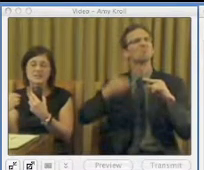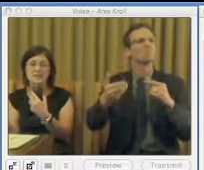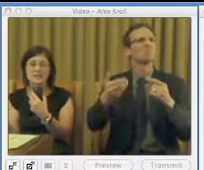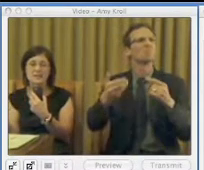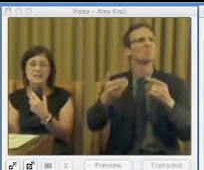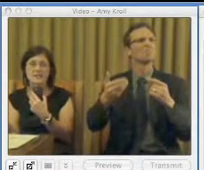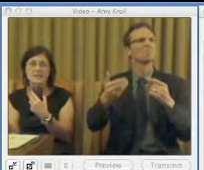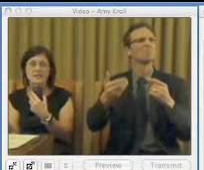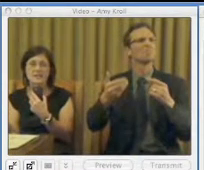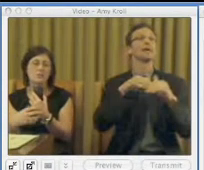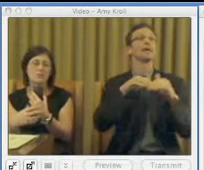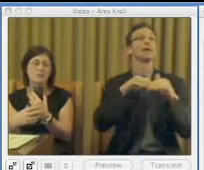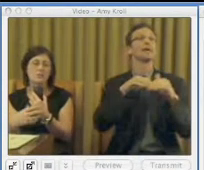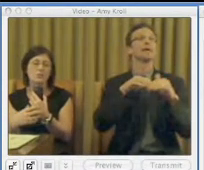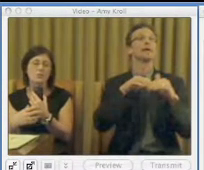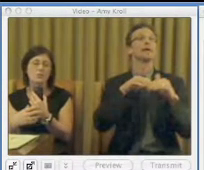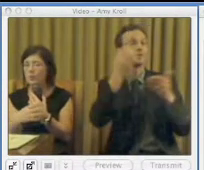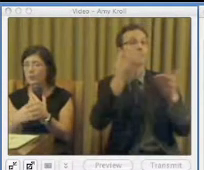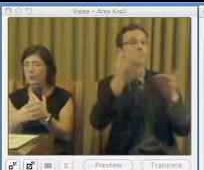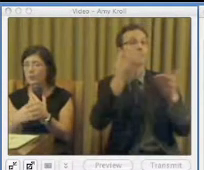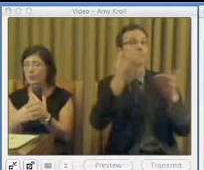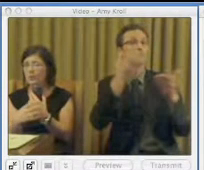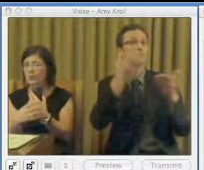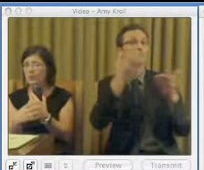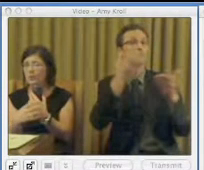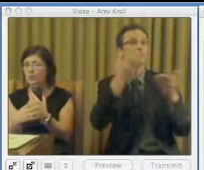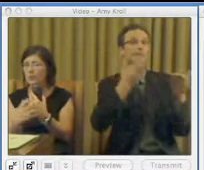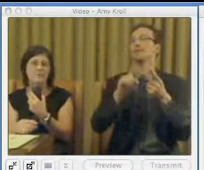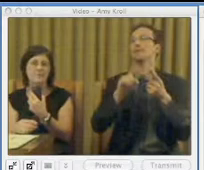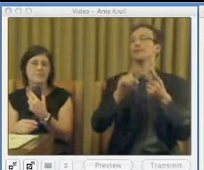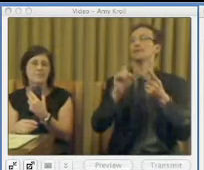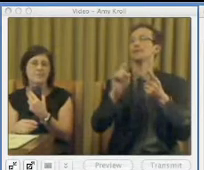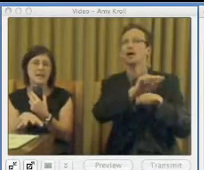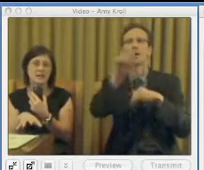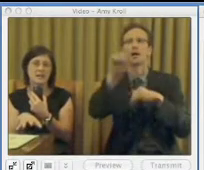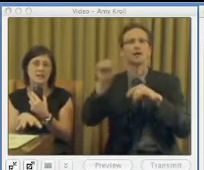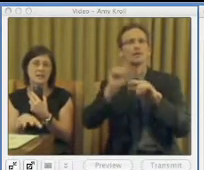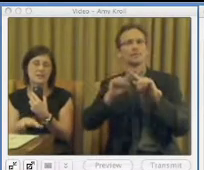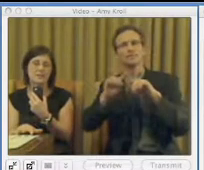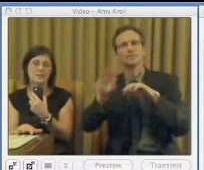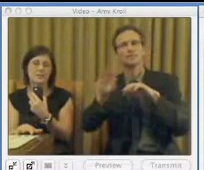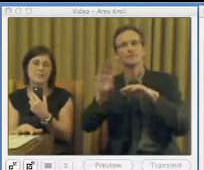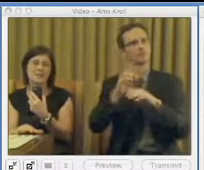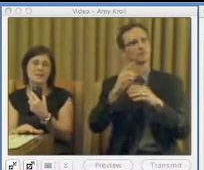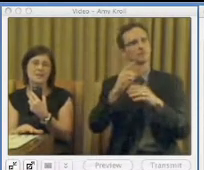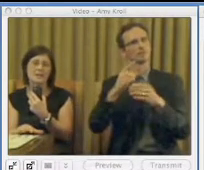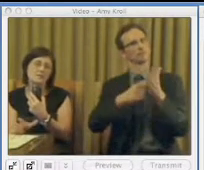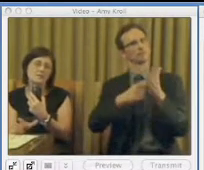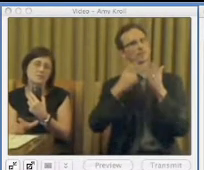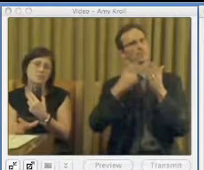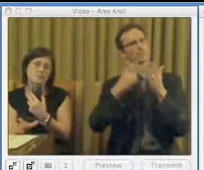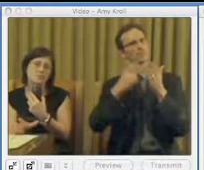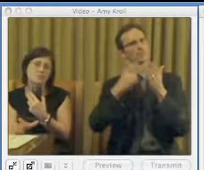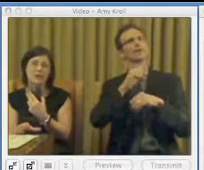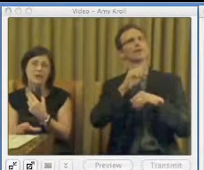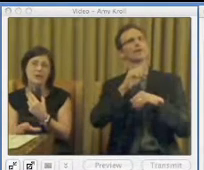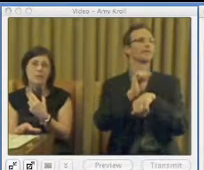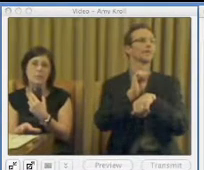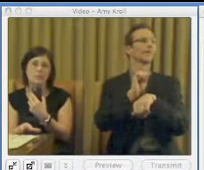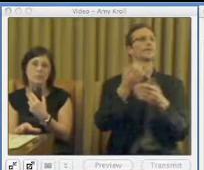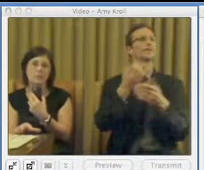accessing institutional services or support or various other things that need to happen on a daily basis.